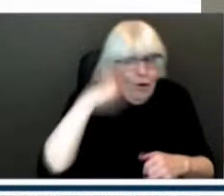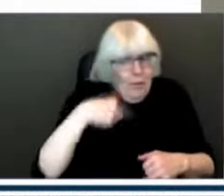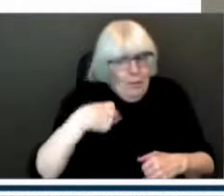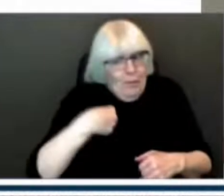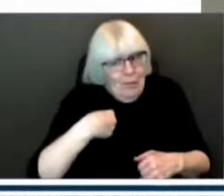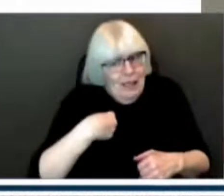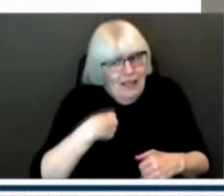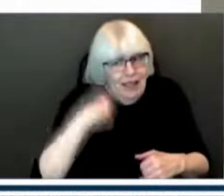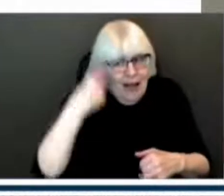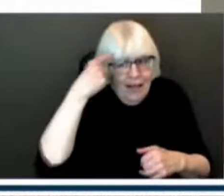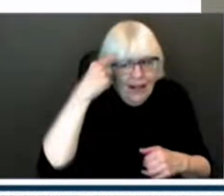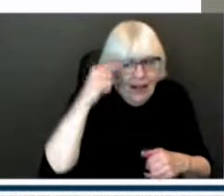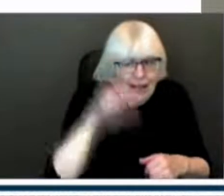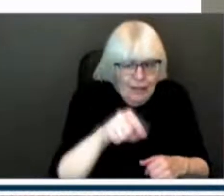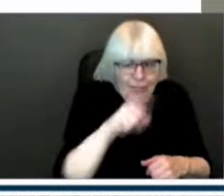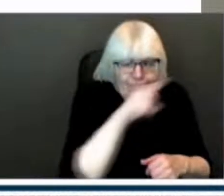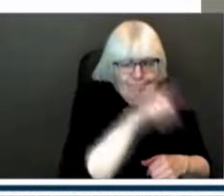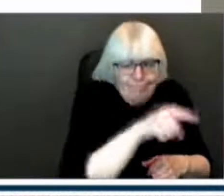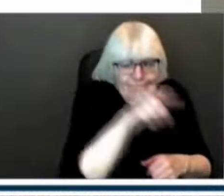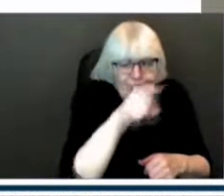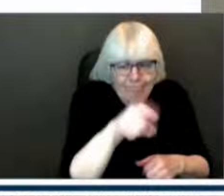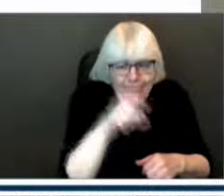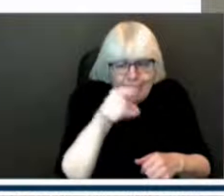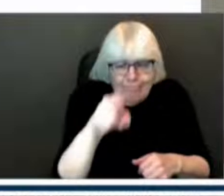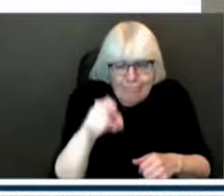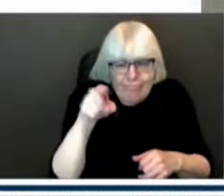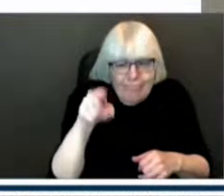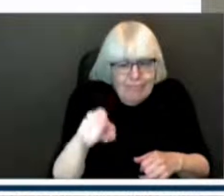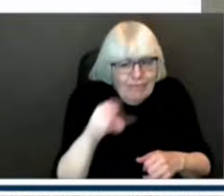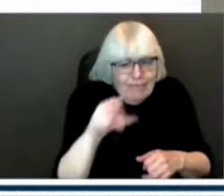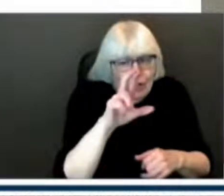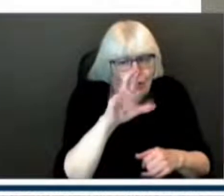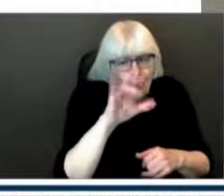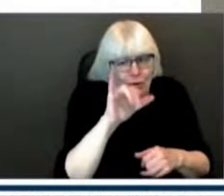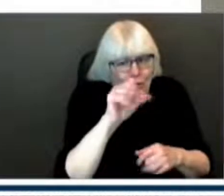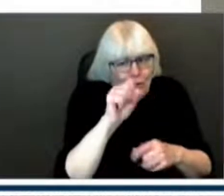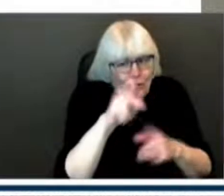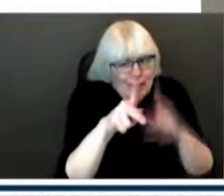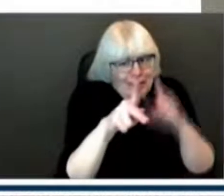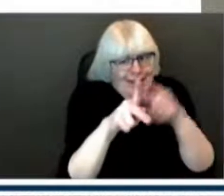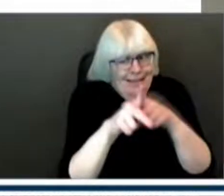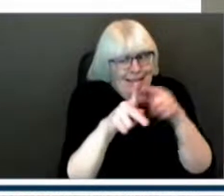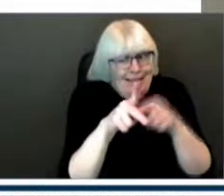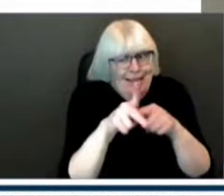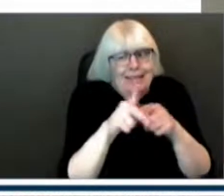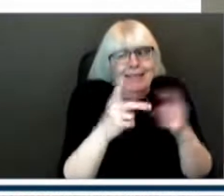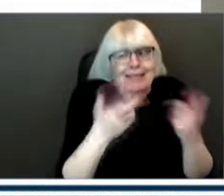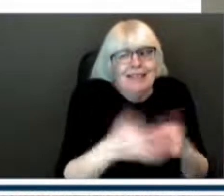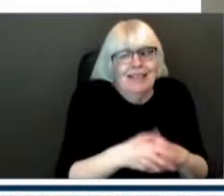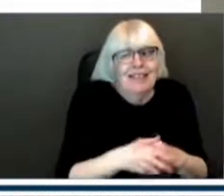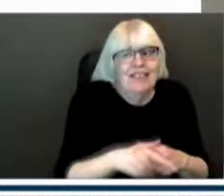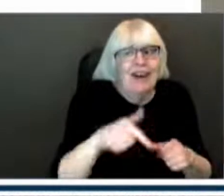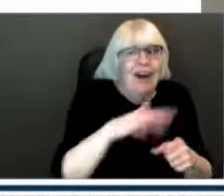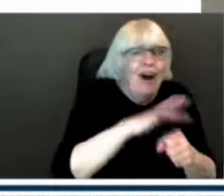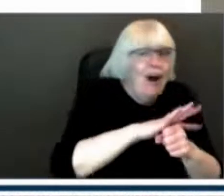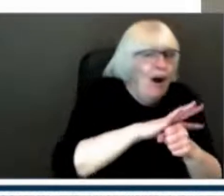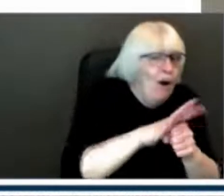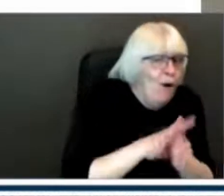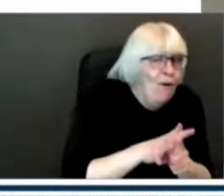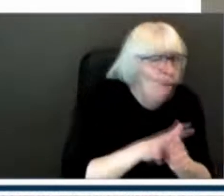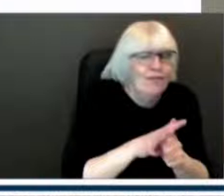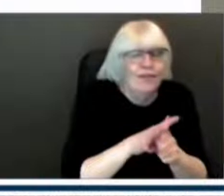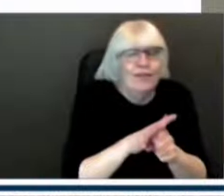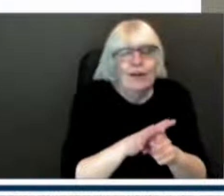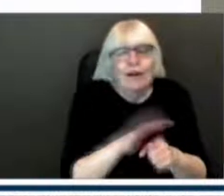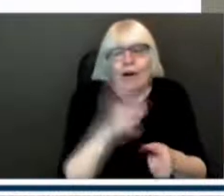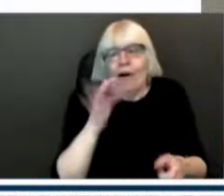our communities that are at increased risk, whether it's COVID, whether it's flu, whether it's a whole range of other things. And that I would like to think that what we've learned